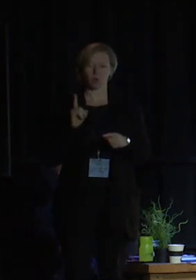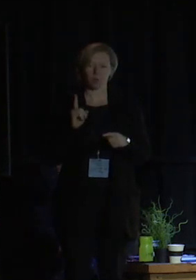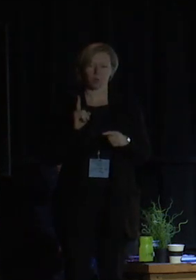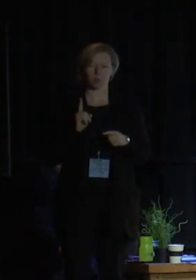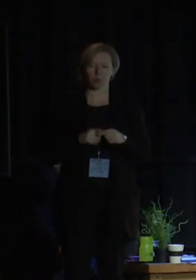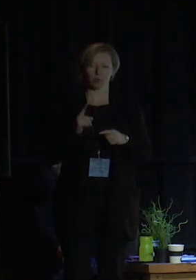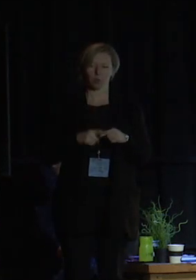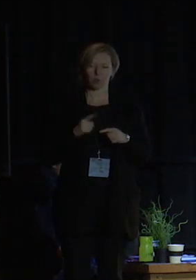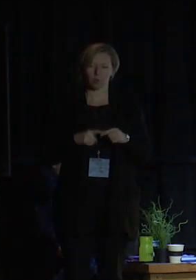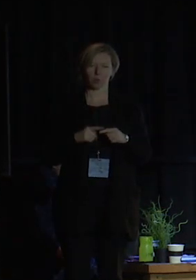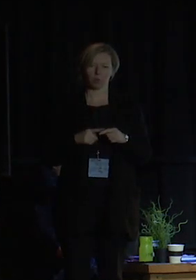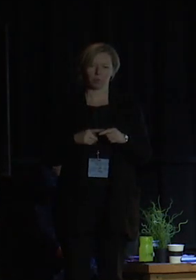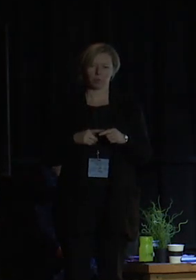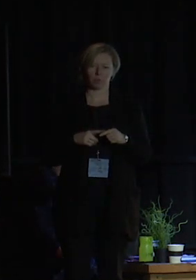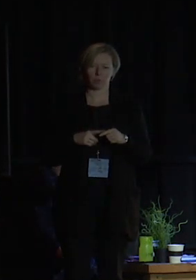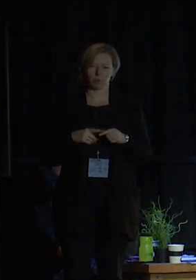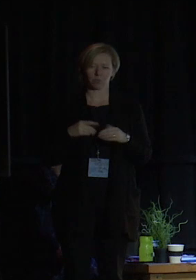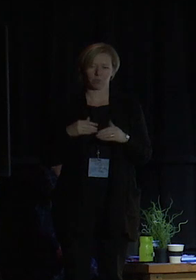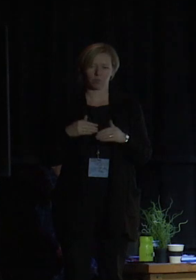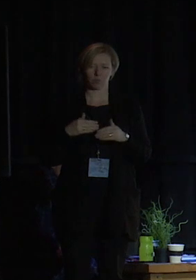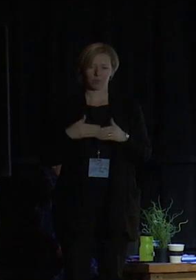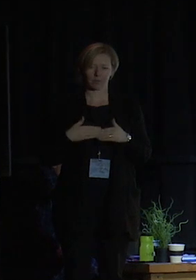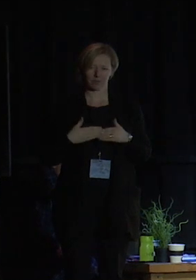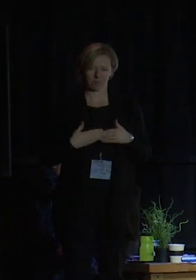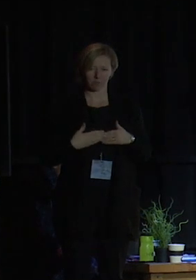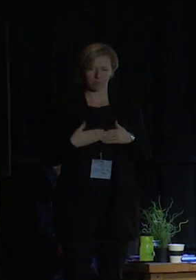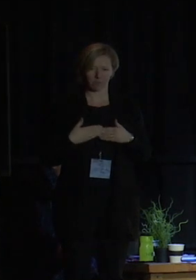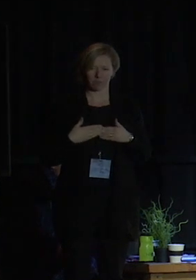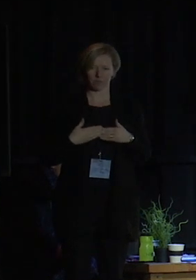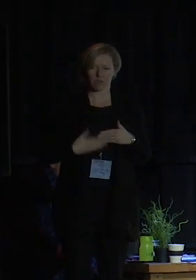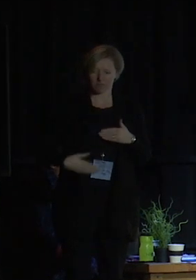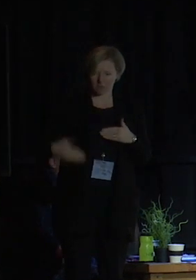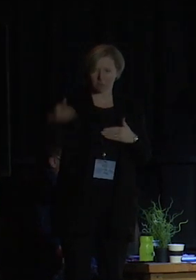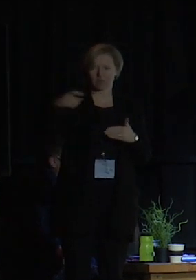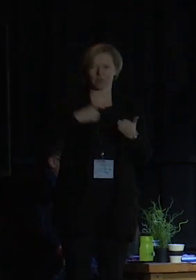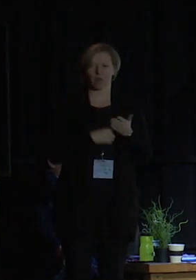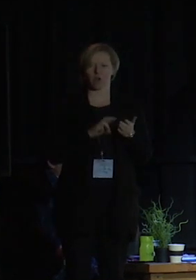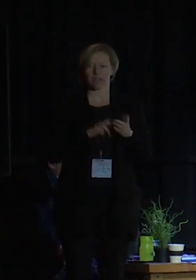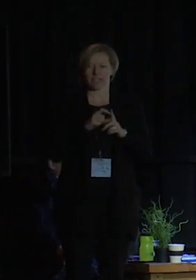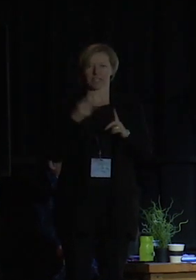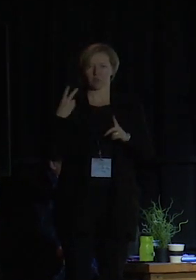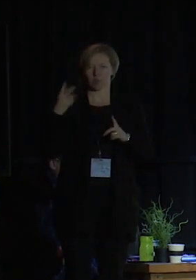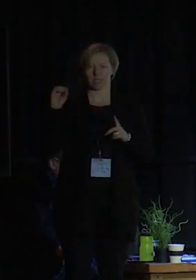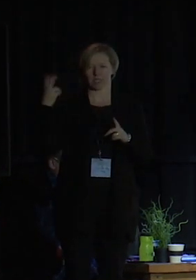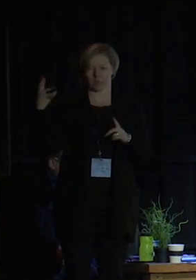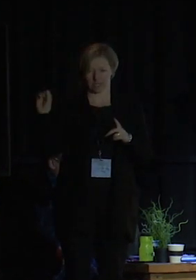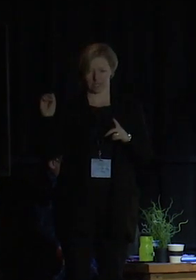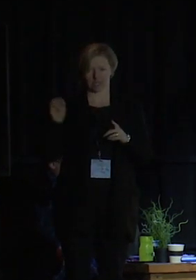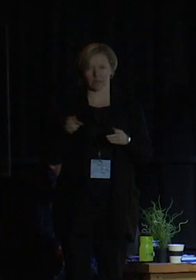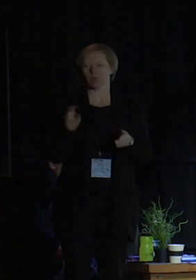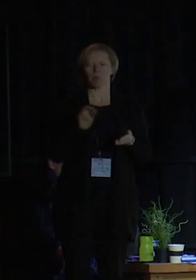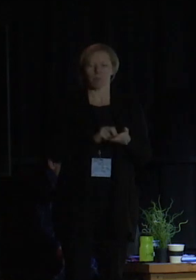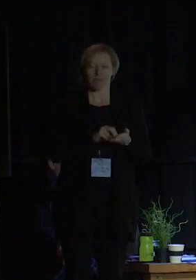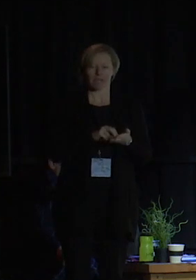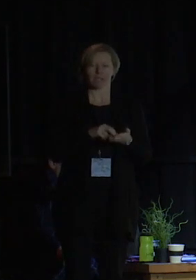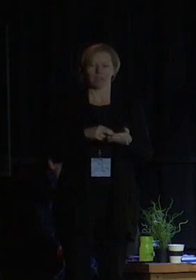quick timeline thing. So early R&D stages start early 2020. And then we're going to hopefully put the bid in late